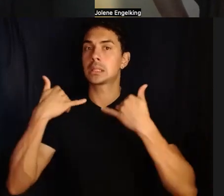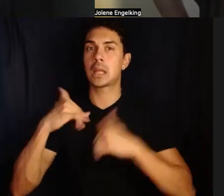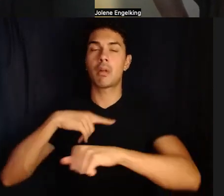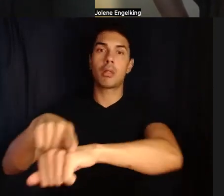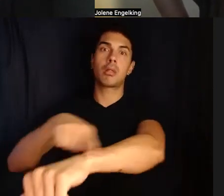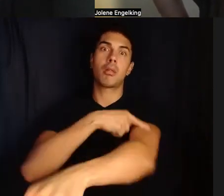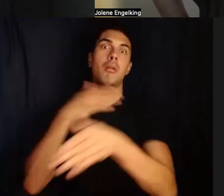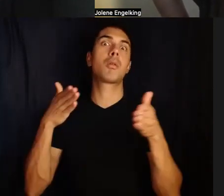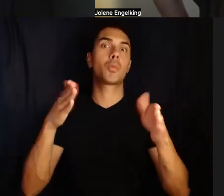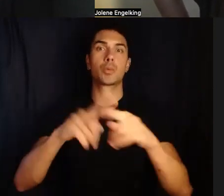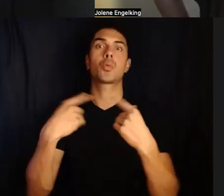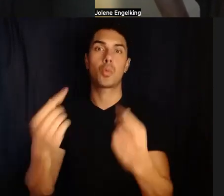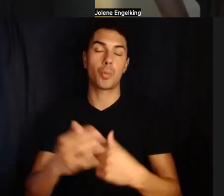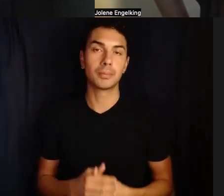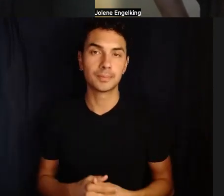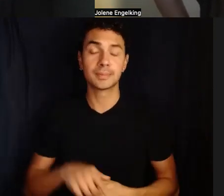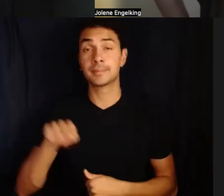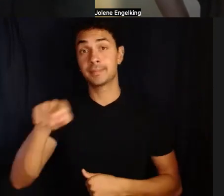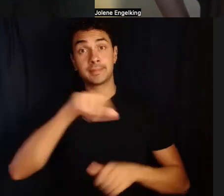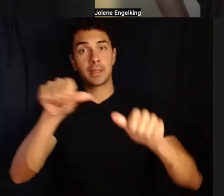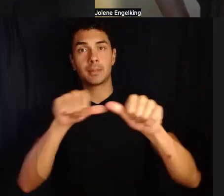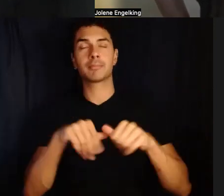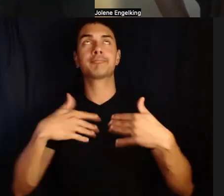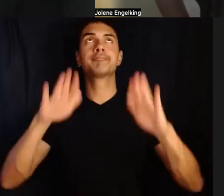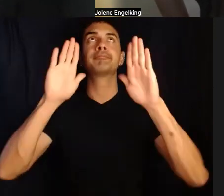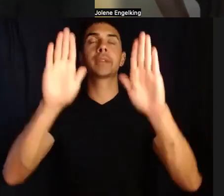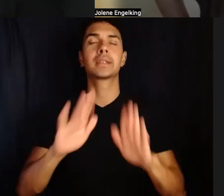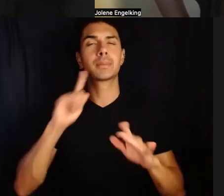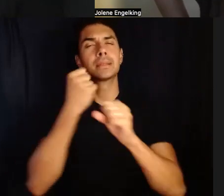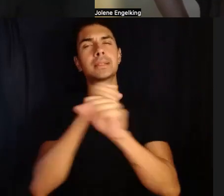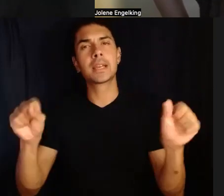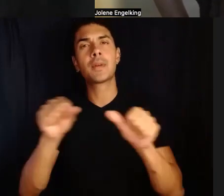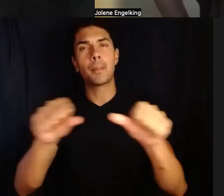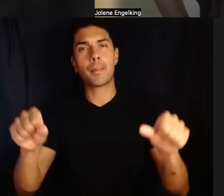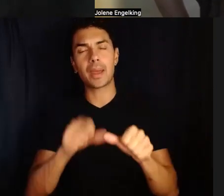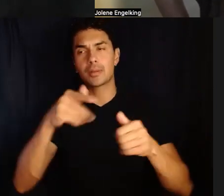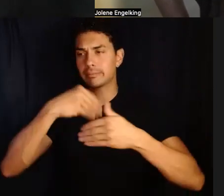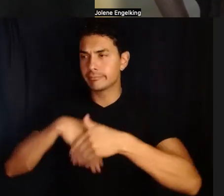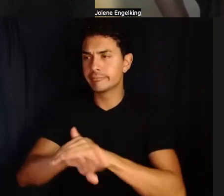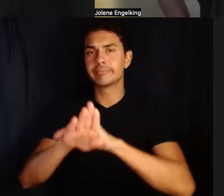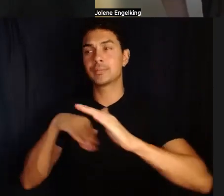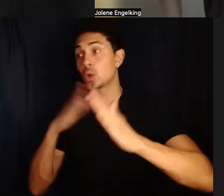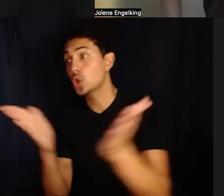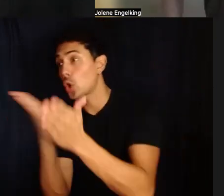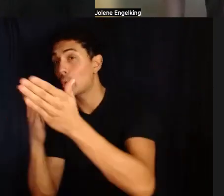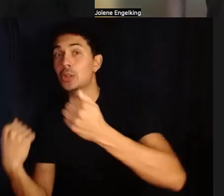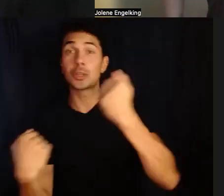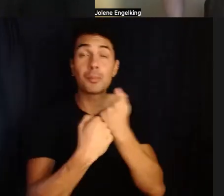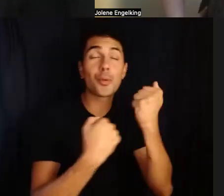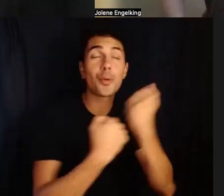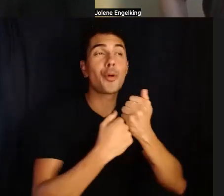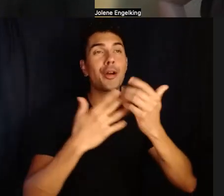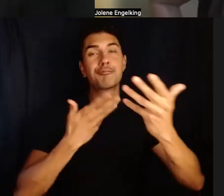like these spaces are just amazing because it's like a safe space where we get to talk, we get to learn, we get to encourage each other, we get to